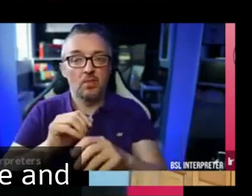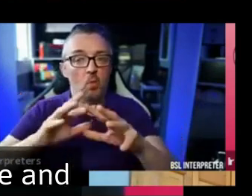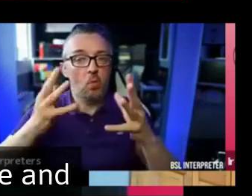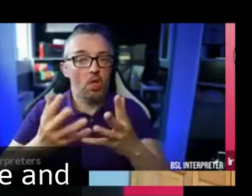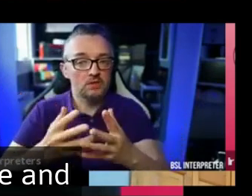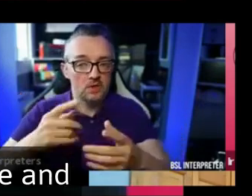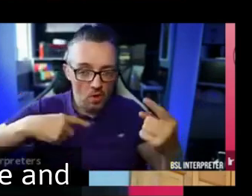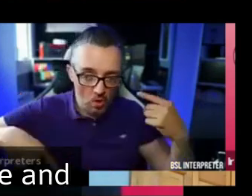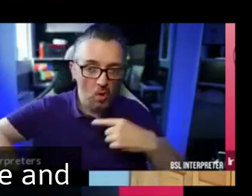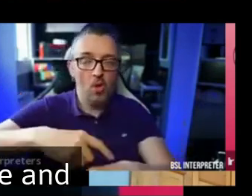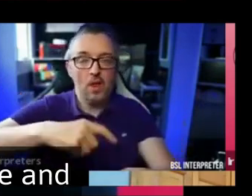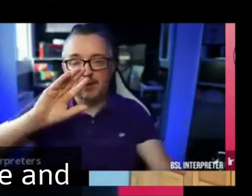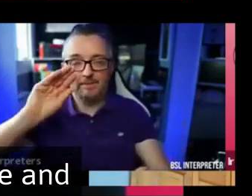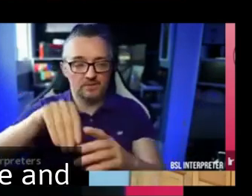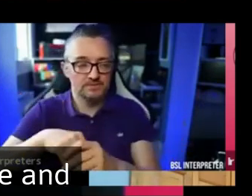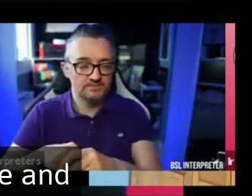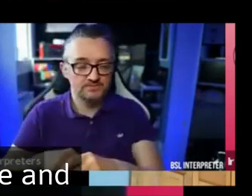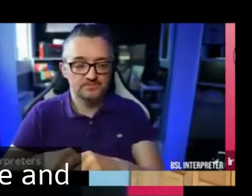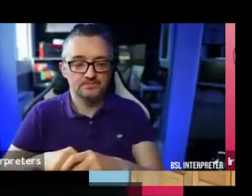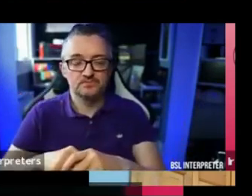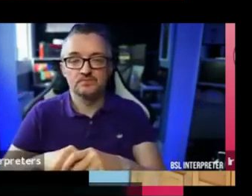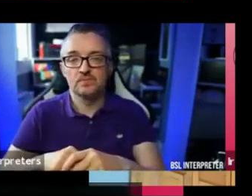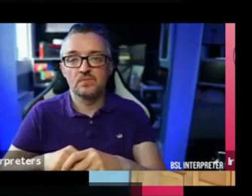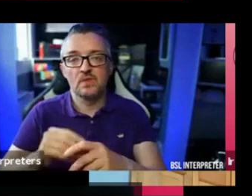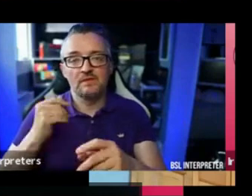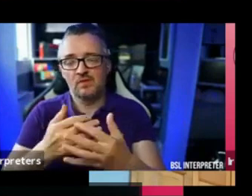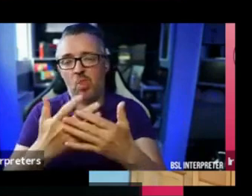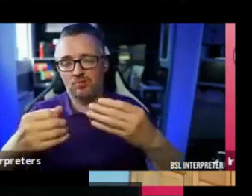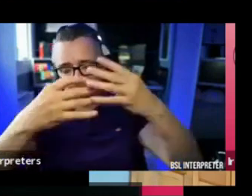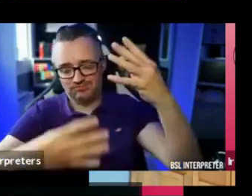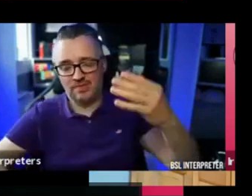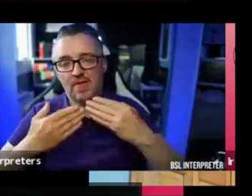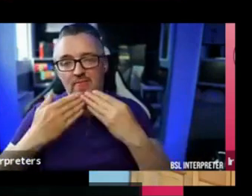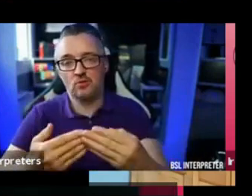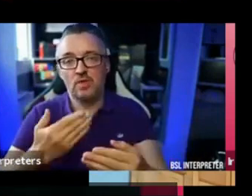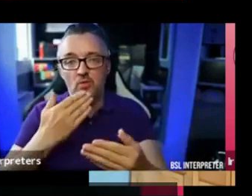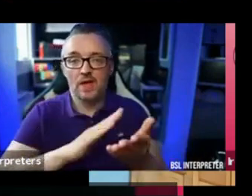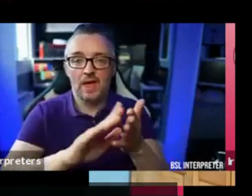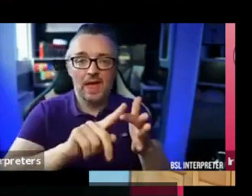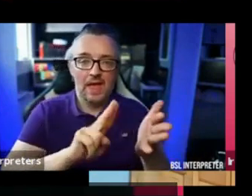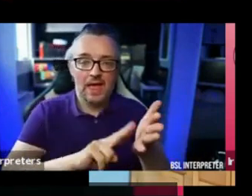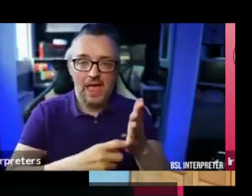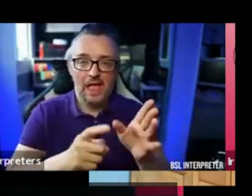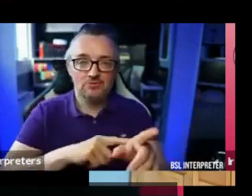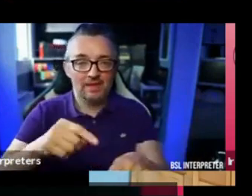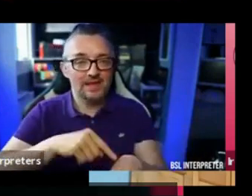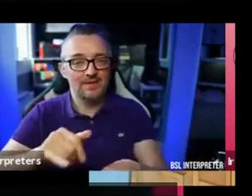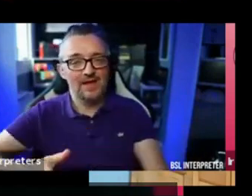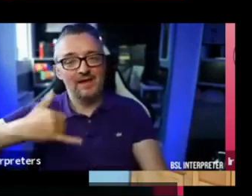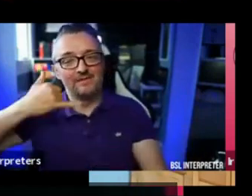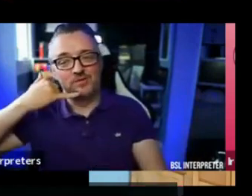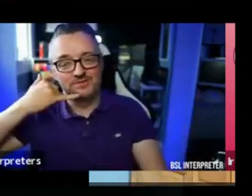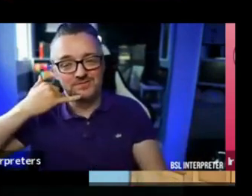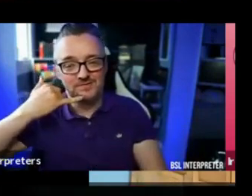people and make a place that we can all be part of. There's lots of people I want to thank here today. Thank you to Henry for answering the phone